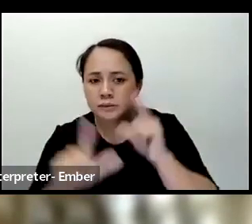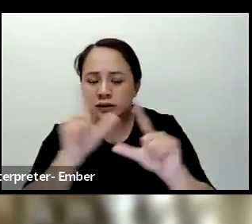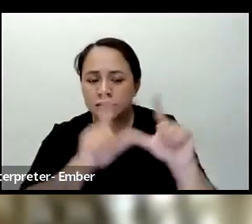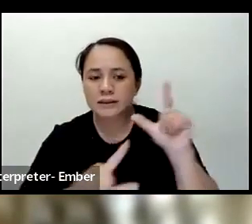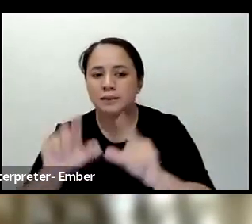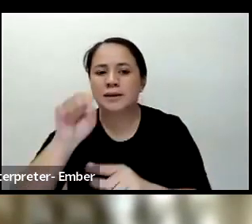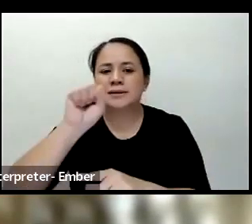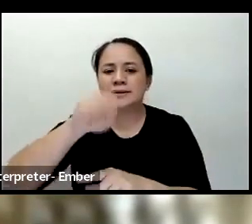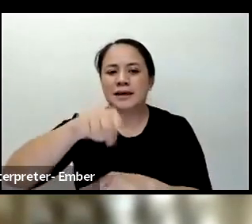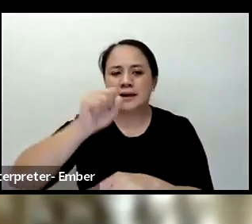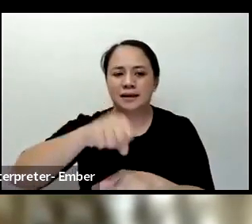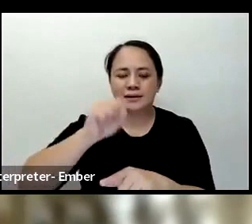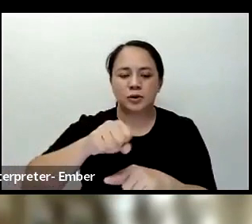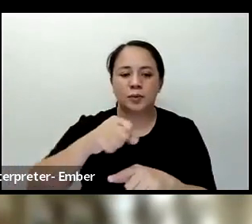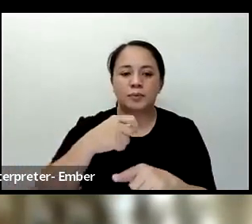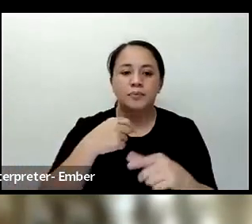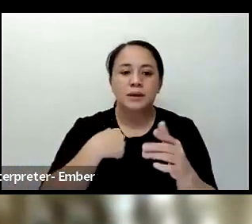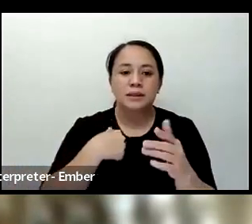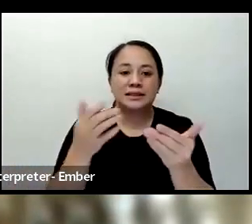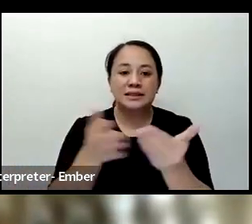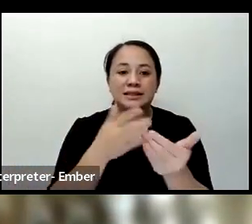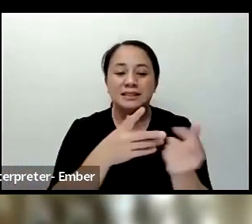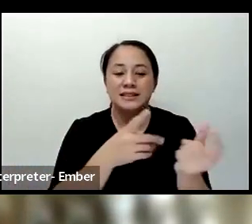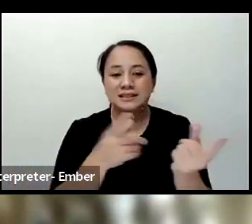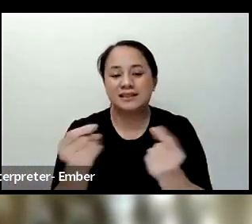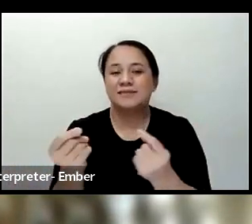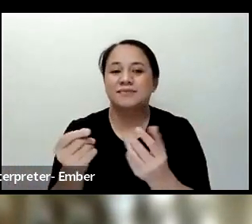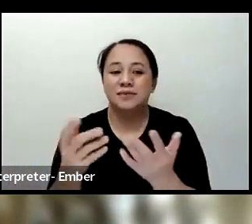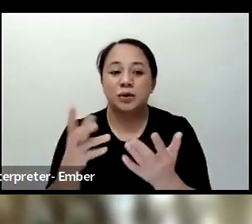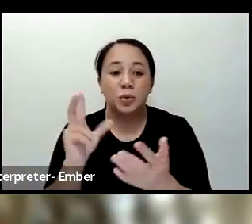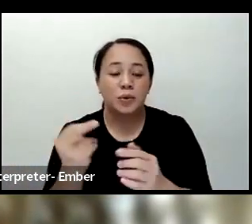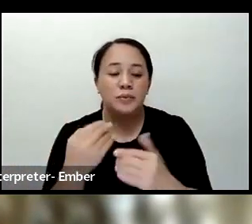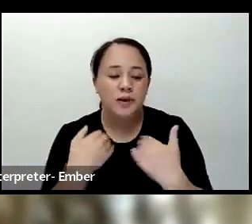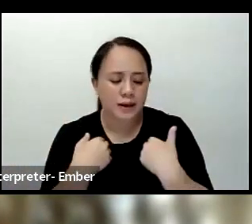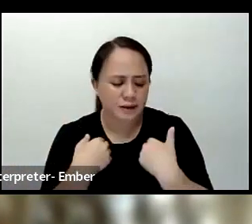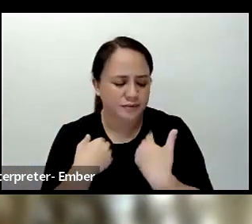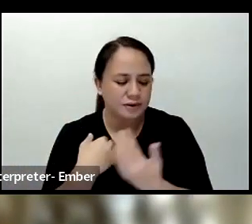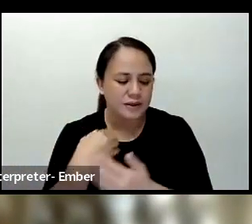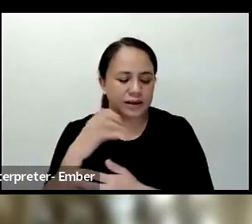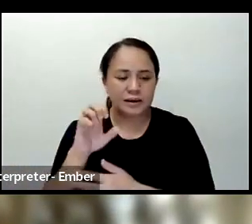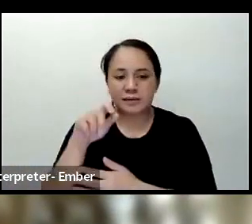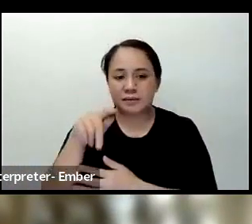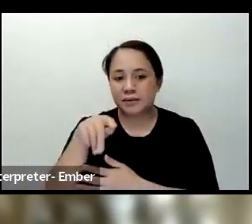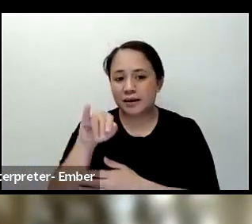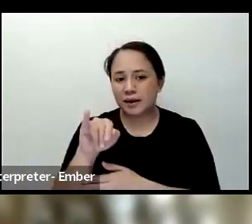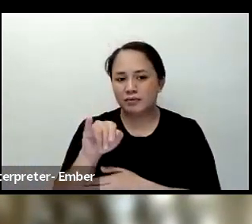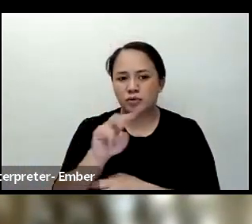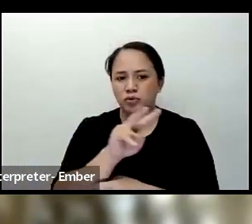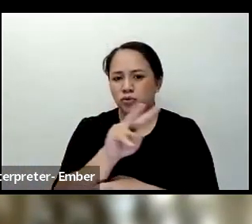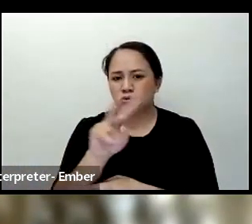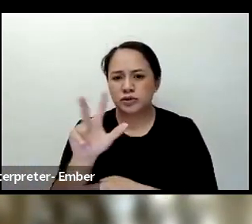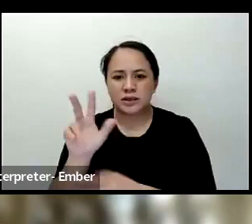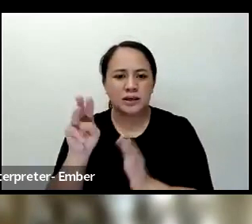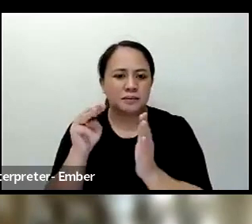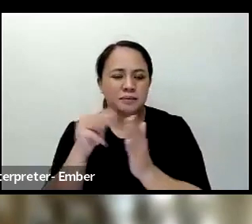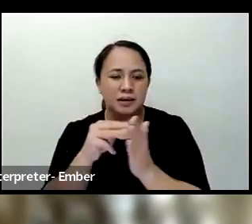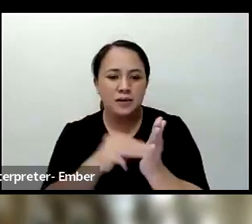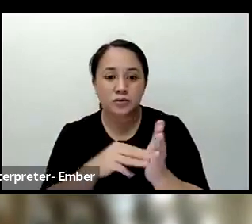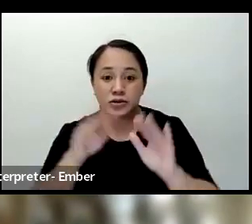course, that was easily done when we had the EPI for 2 to 3 million